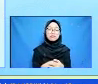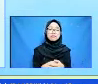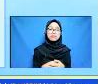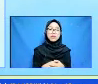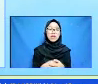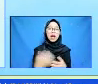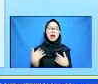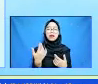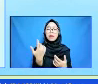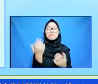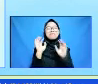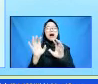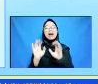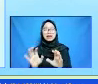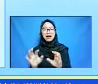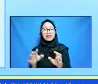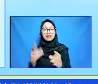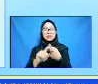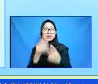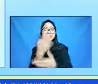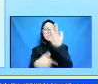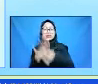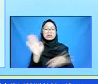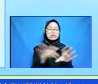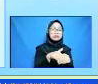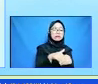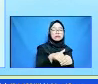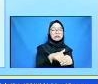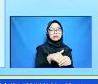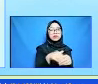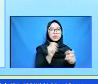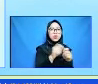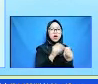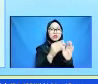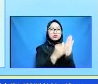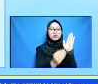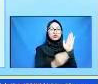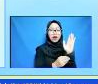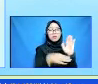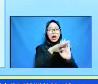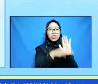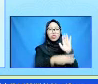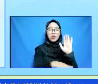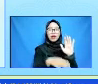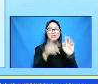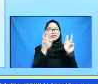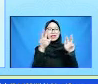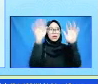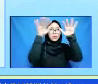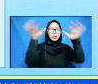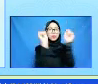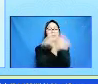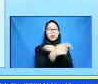preventing climate change on multiple policy level. So I want to share some key